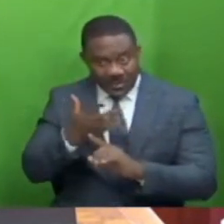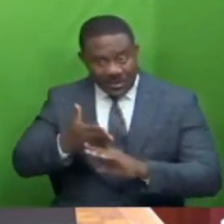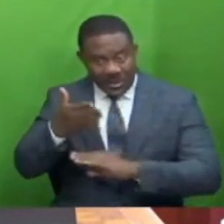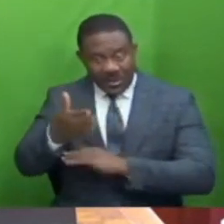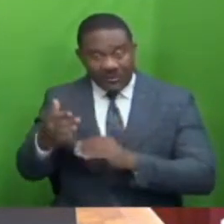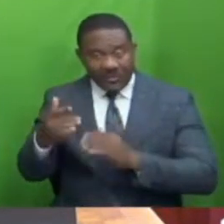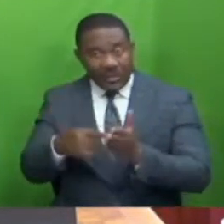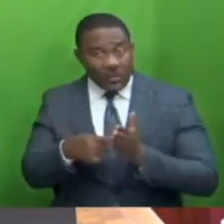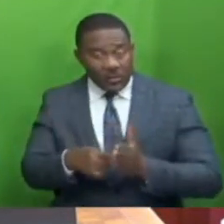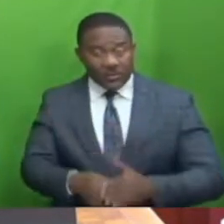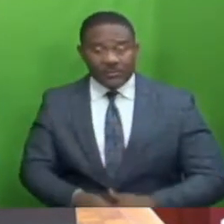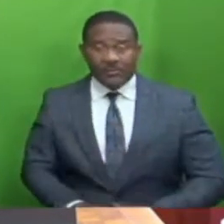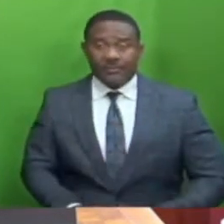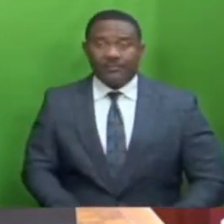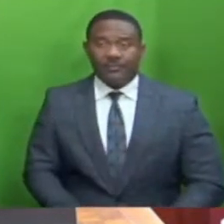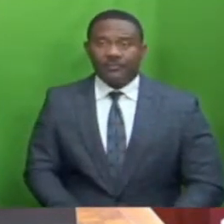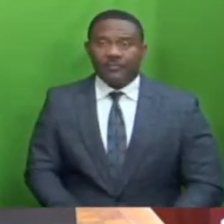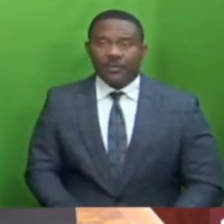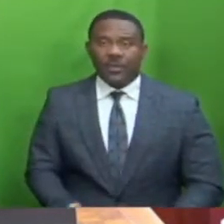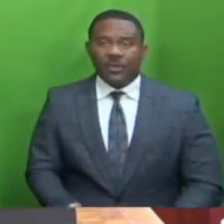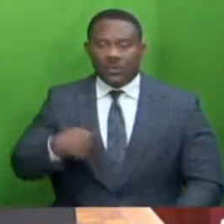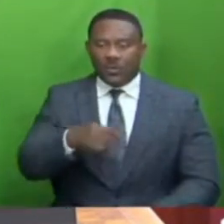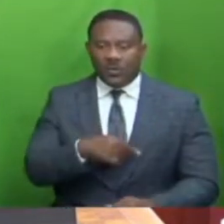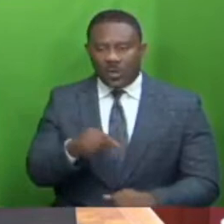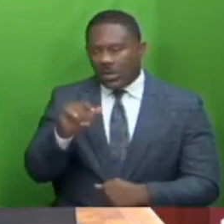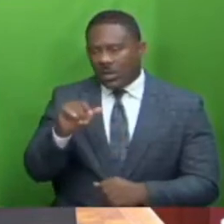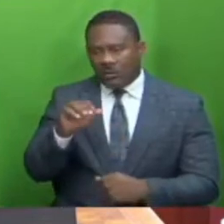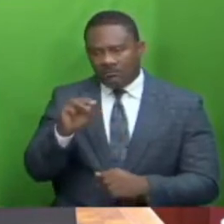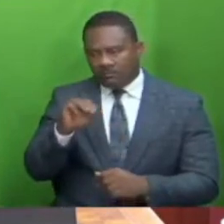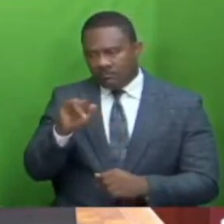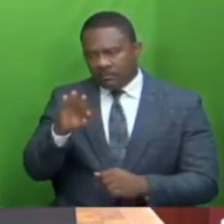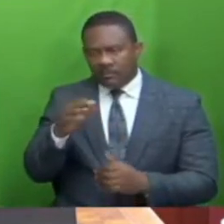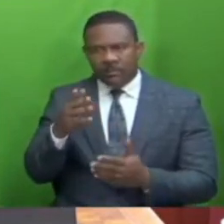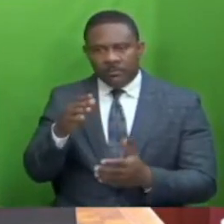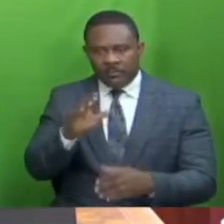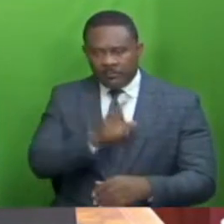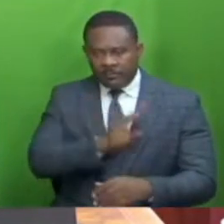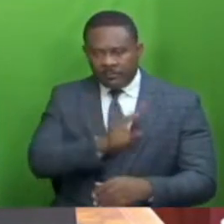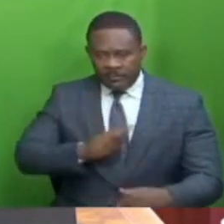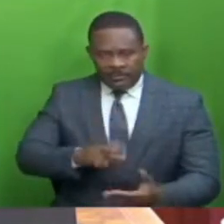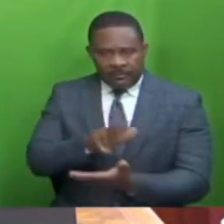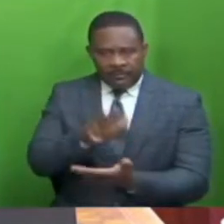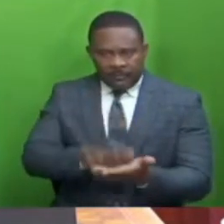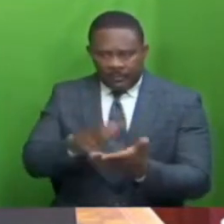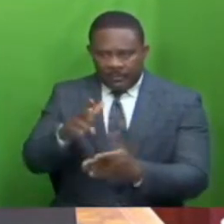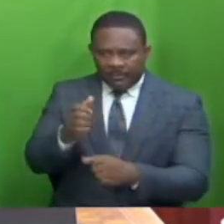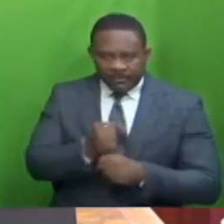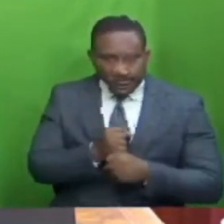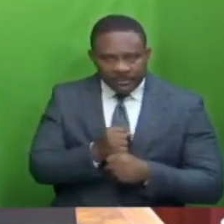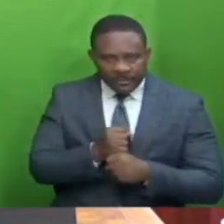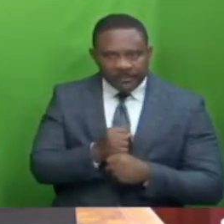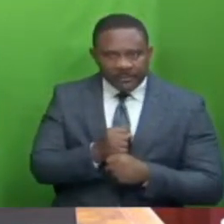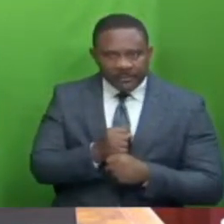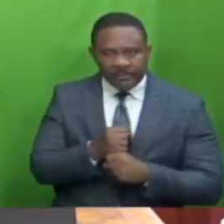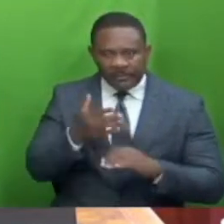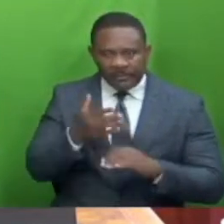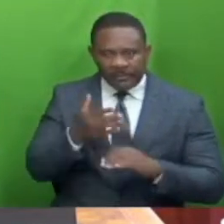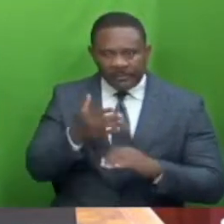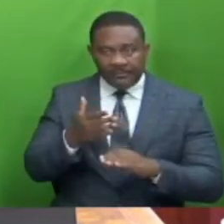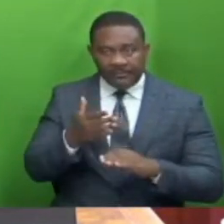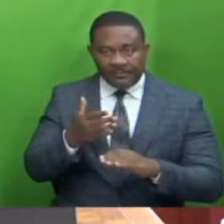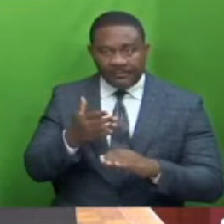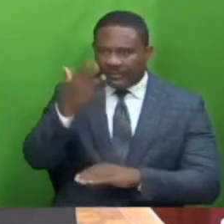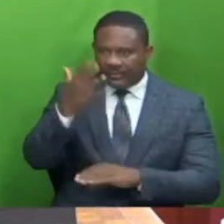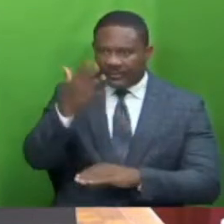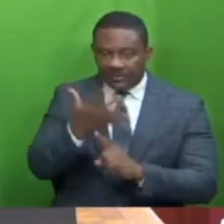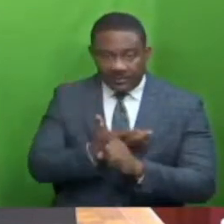2022. We secured an IMF board approval on 17 May 2023, 5 months after the SLA and 10 months